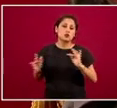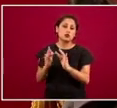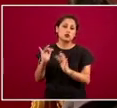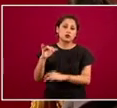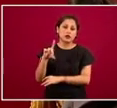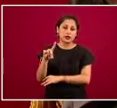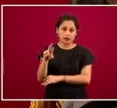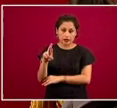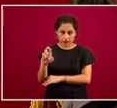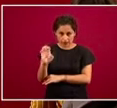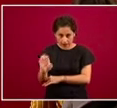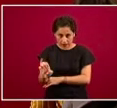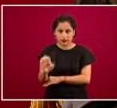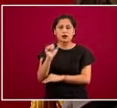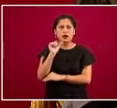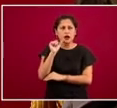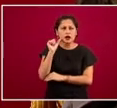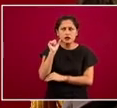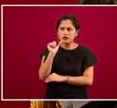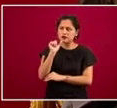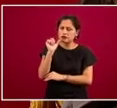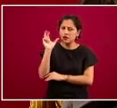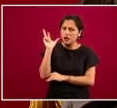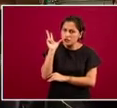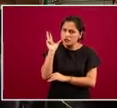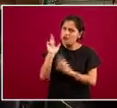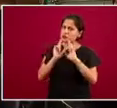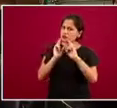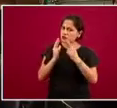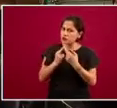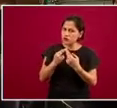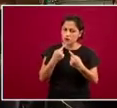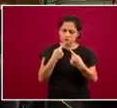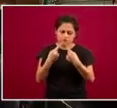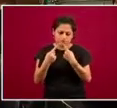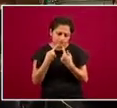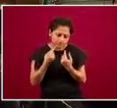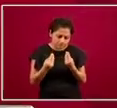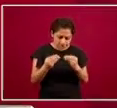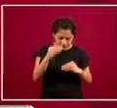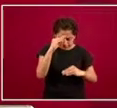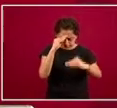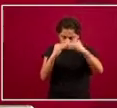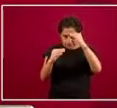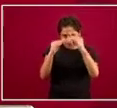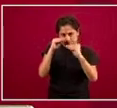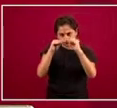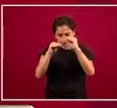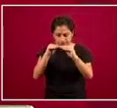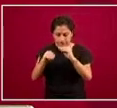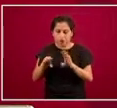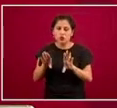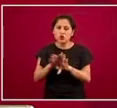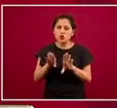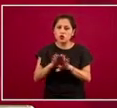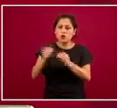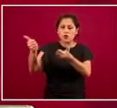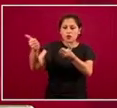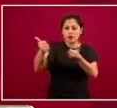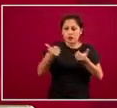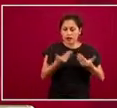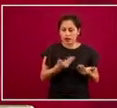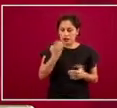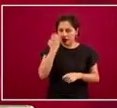We worked with different organizations, and we had a technical meeting yesterday, and we analyzed the